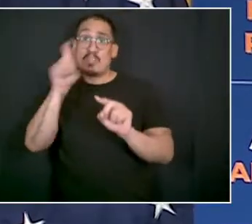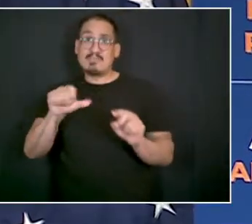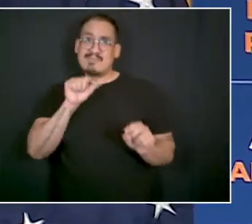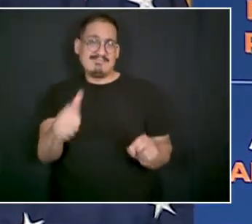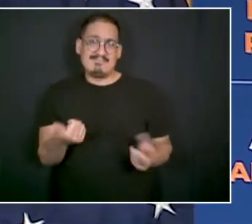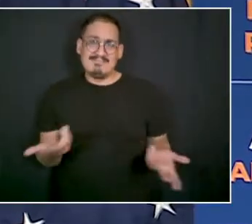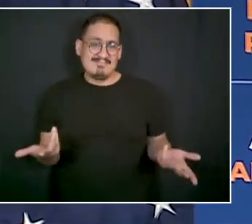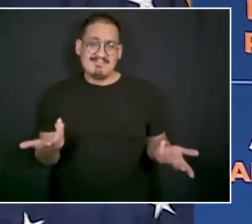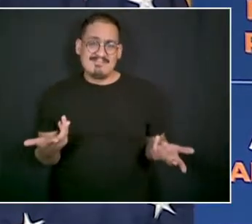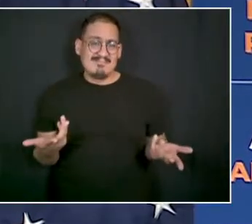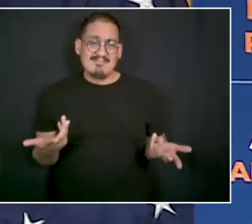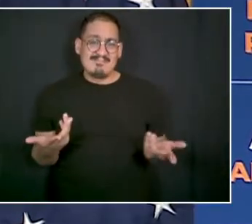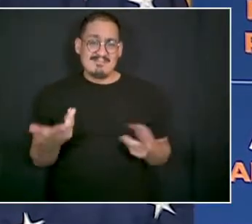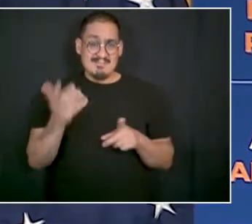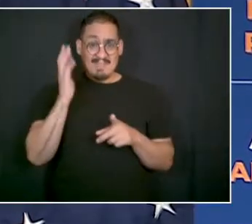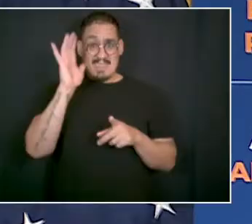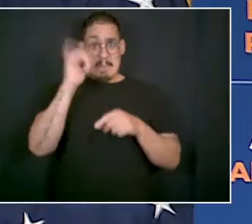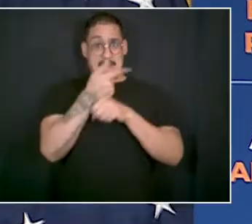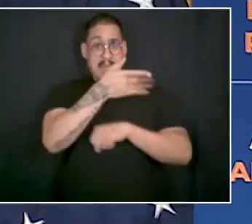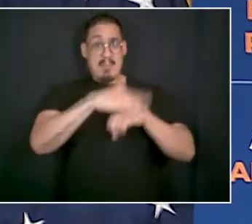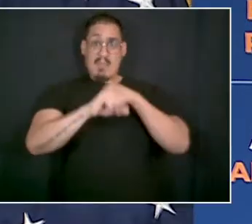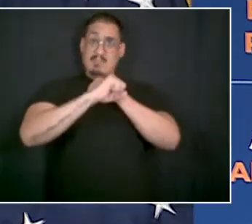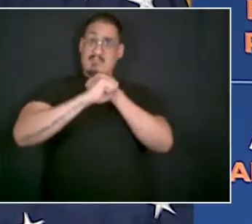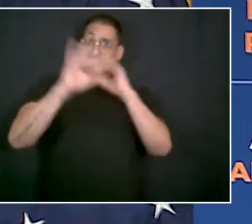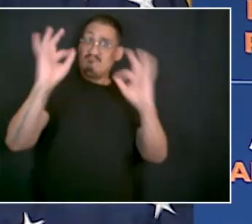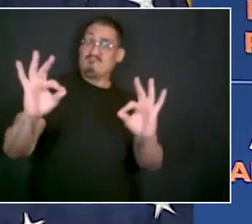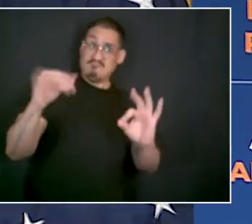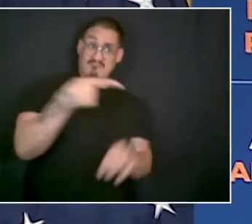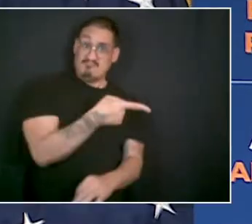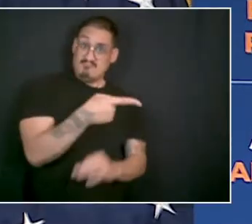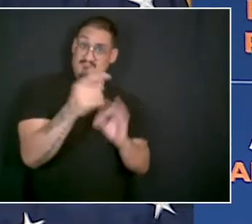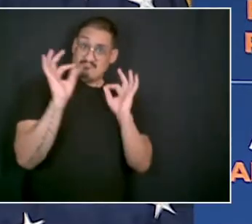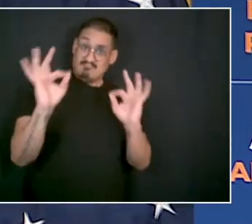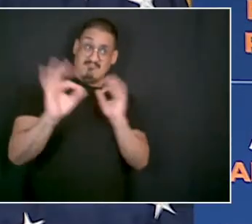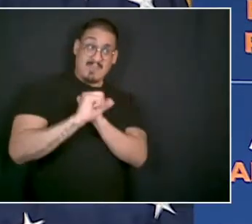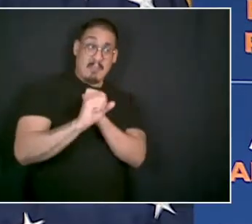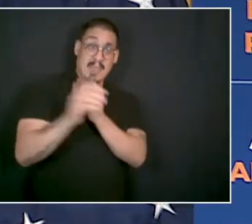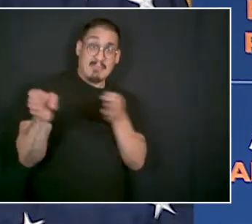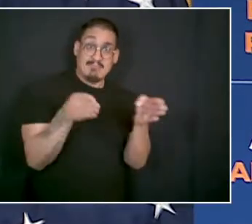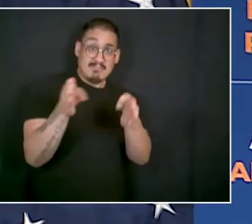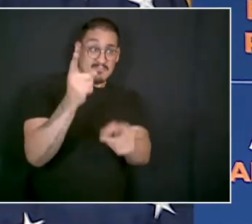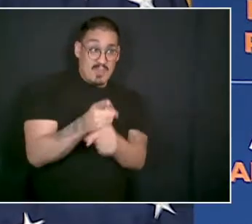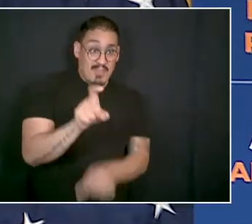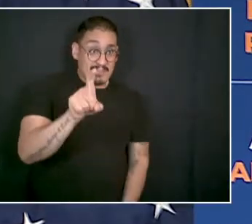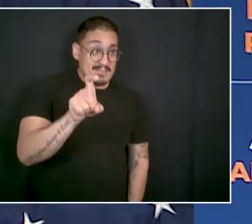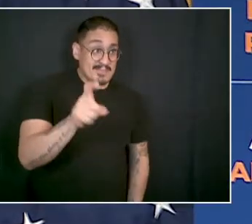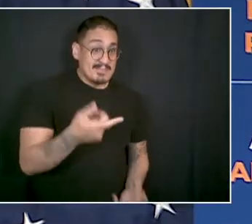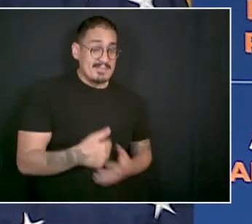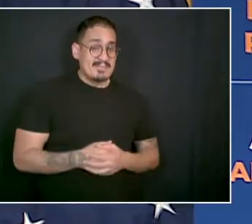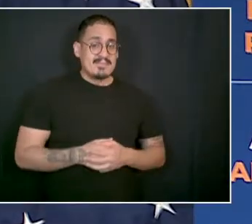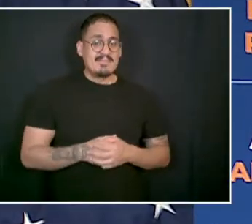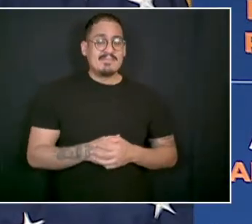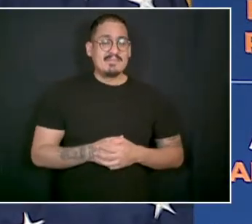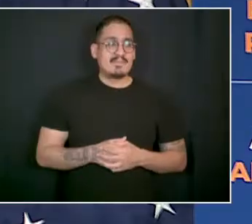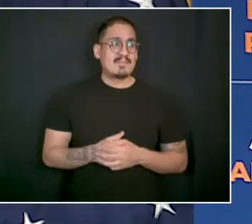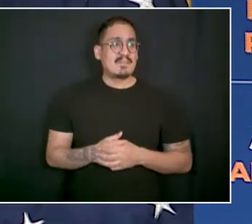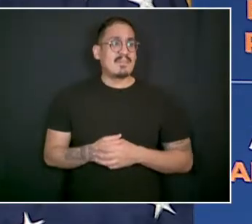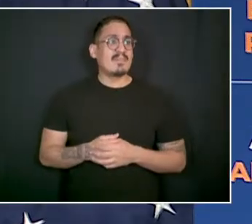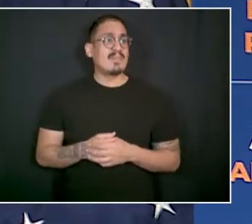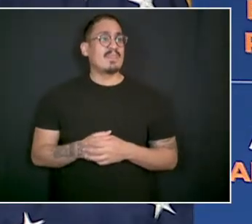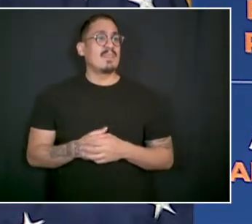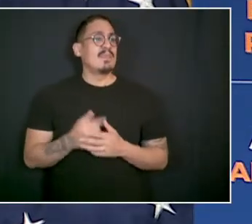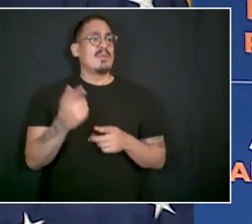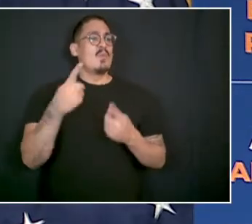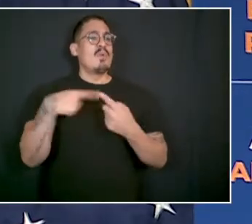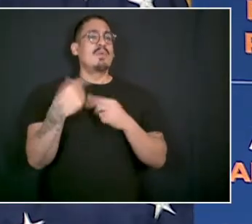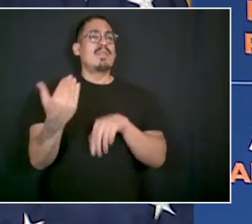he on? Does that make him on the campaign trail? Is he on the campaign trail? Well, he's doing campaign. I mean, when was the last time you did a campaign event that wasn't